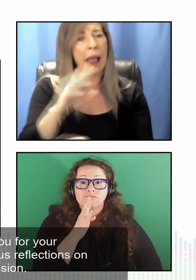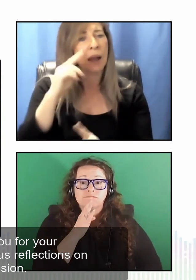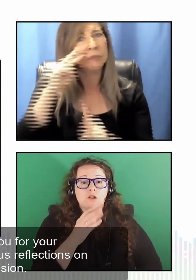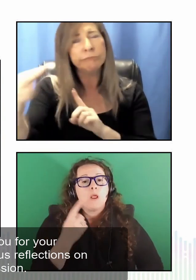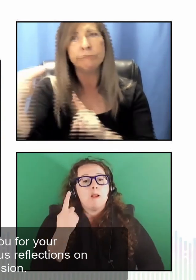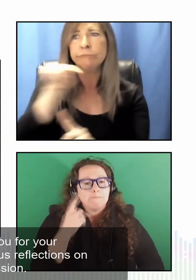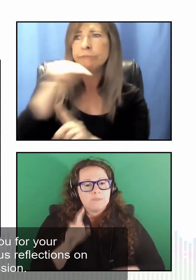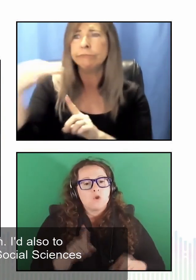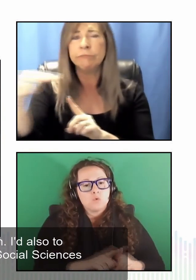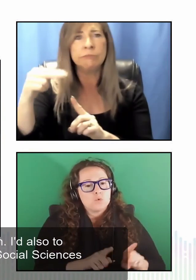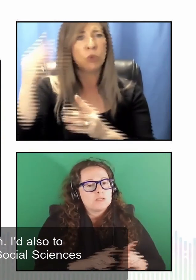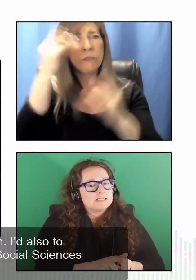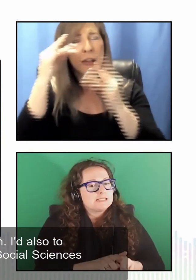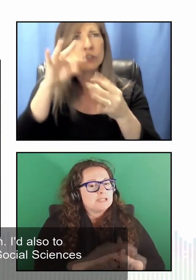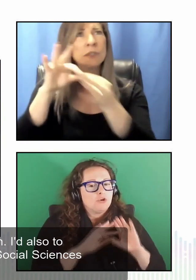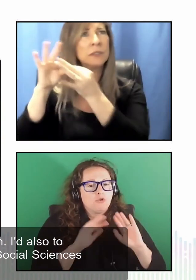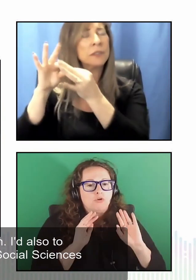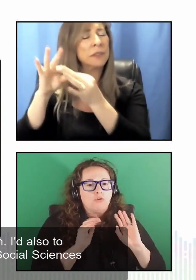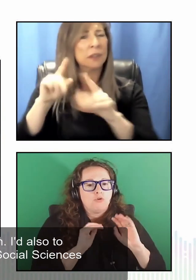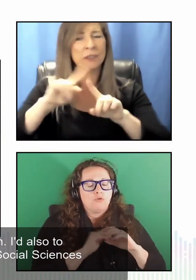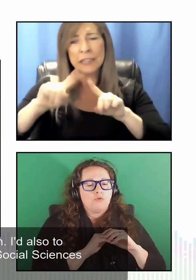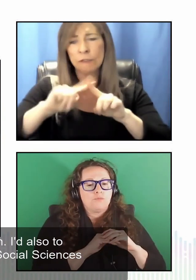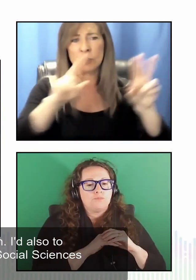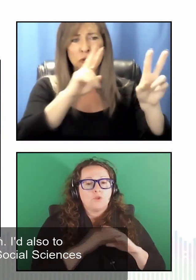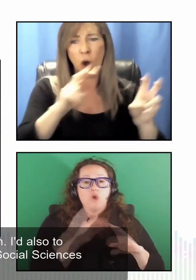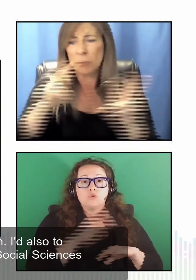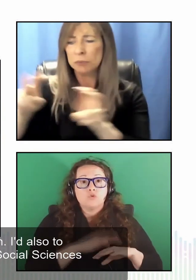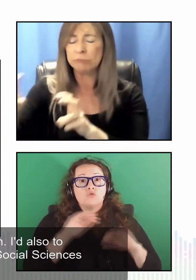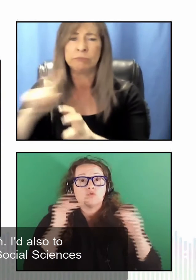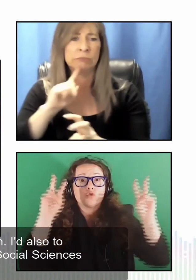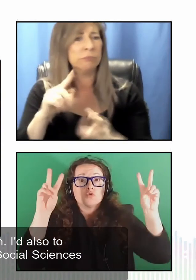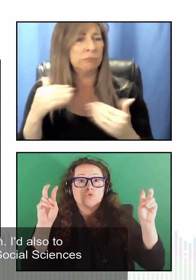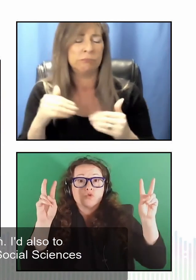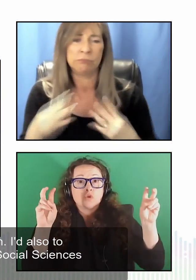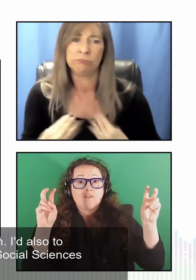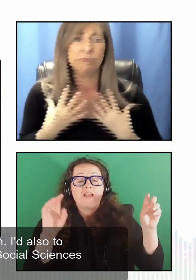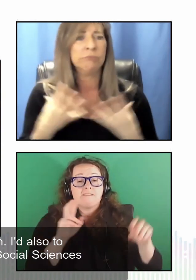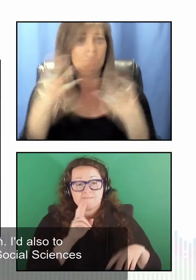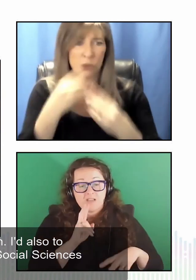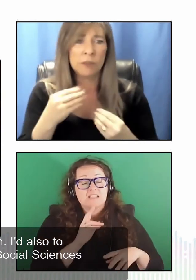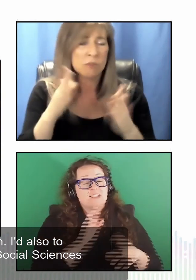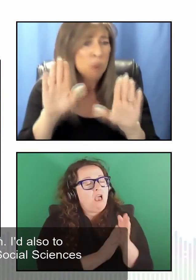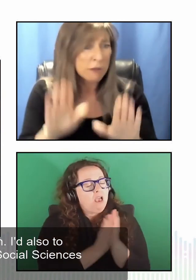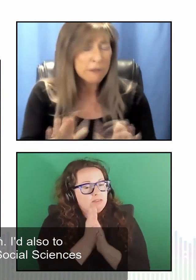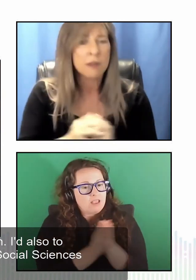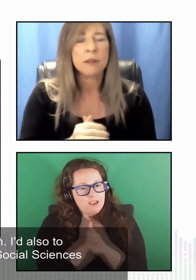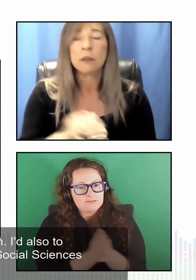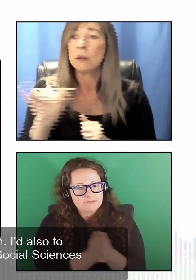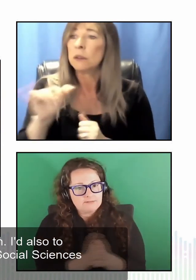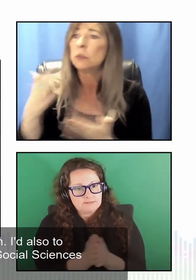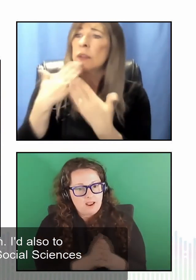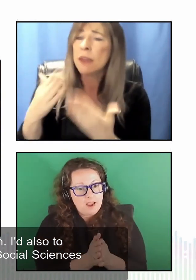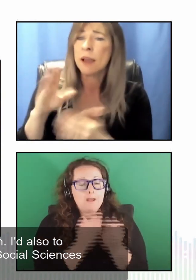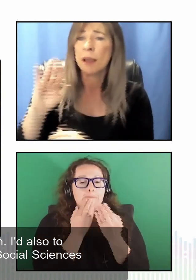part of our discussion. It's been a really engaging conversation. I'd also like to thank the Big Thinking series sponsors, the